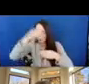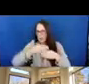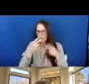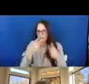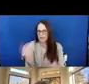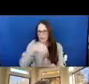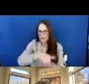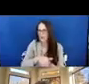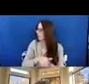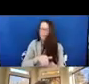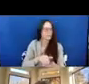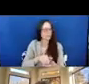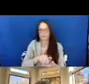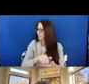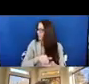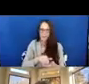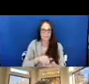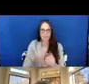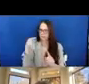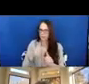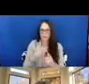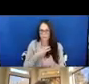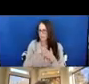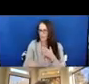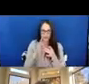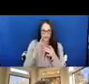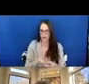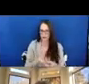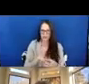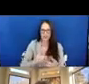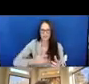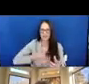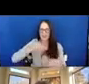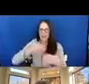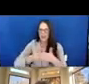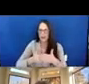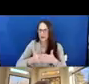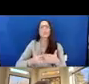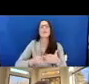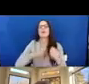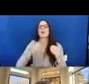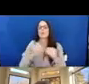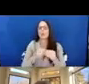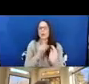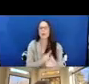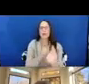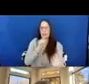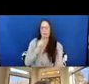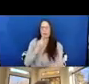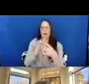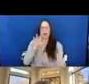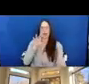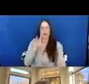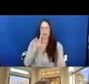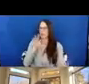an abject failure in terms of, um, trying to feel close. We felt further apart than ever before in this